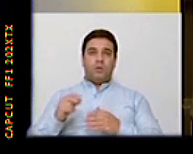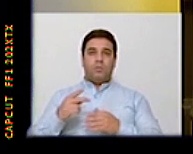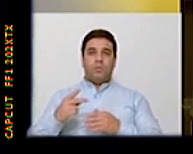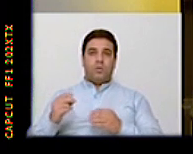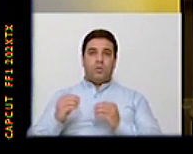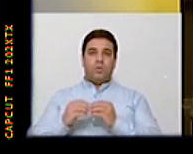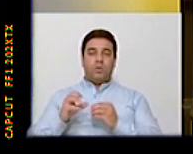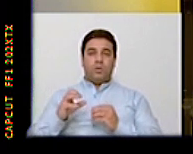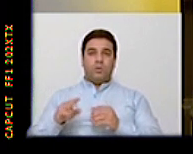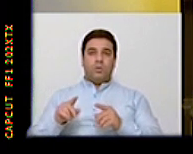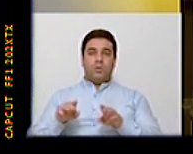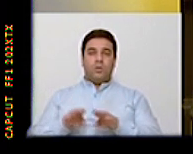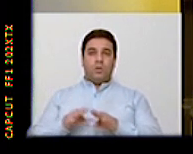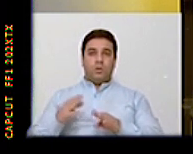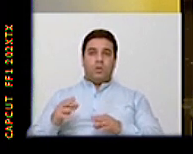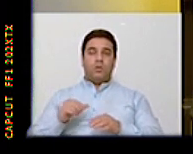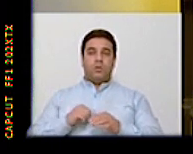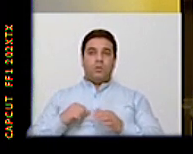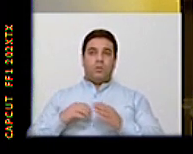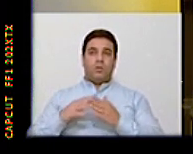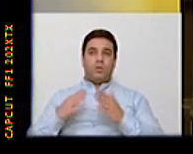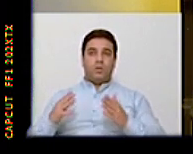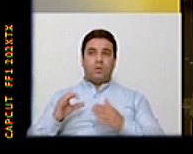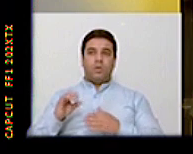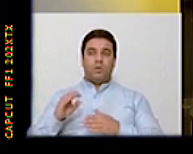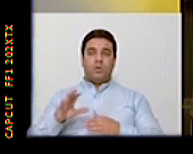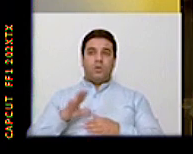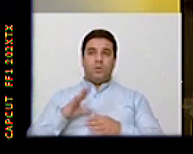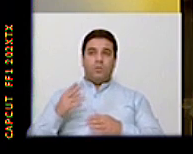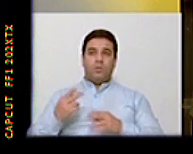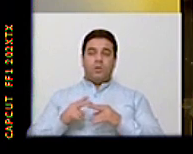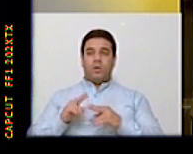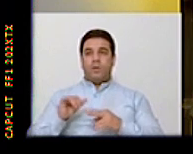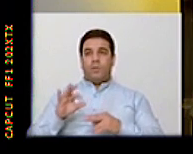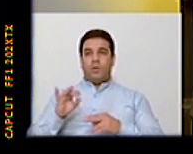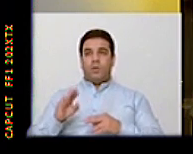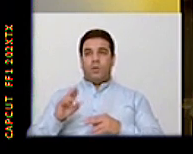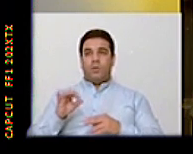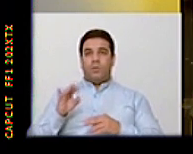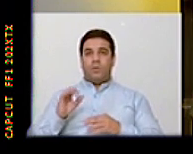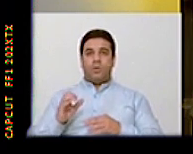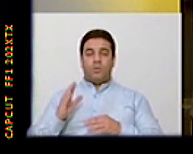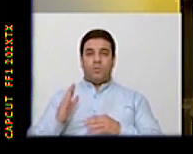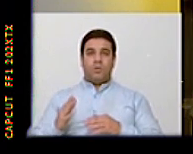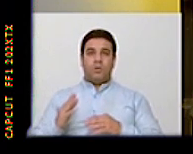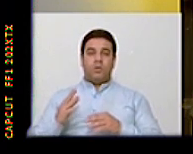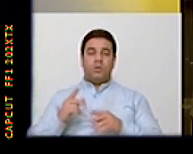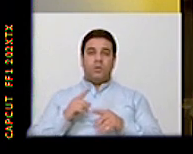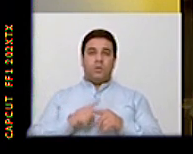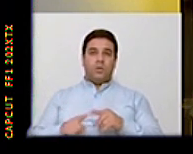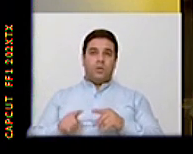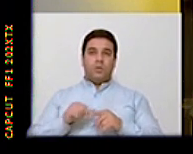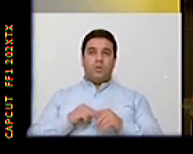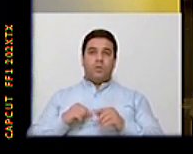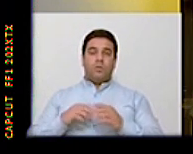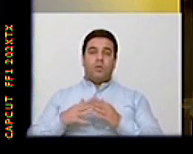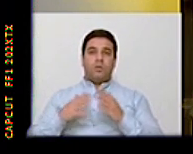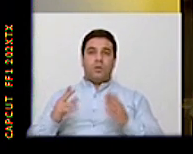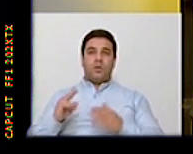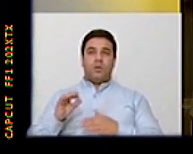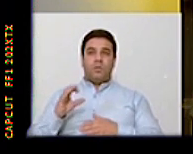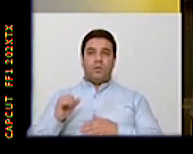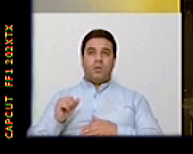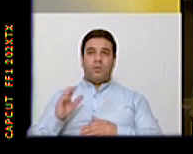10 cm'ga teng. Eng katta siljish bo'lgandan keyin bu amplituda qiymati bo'ladi. Tezlikning eng katta qiymati